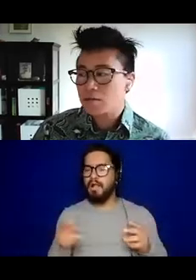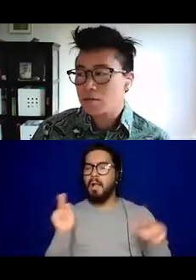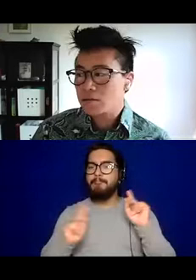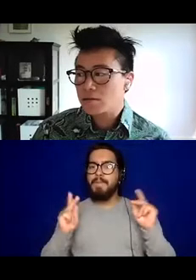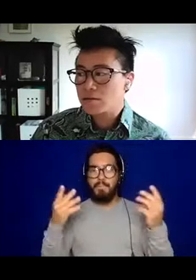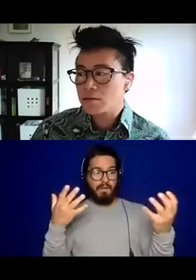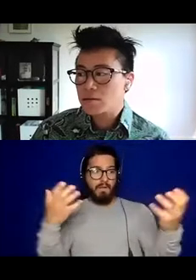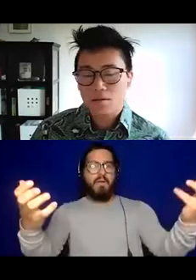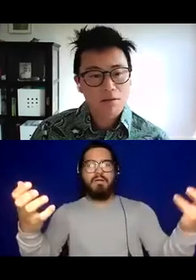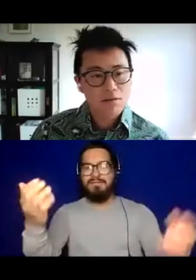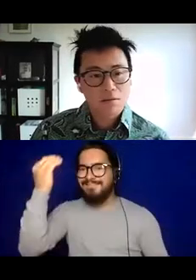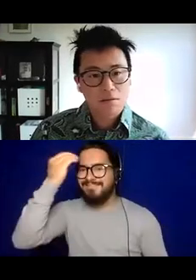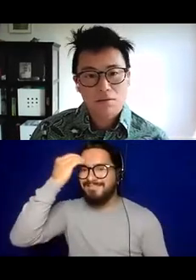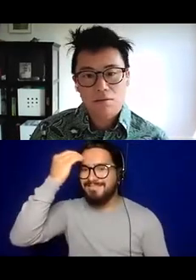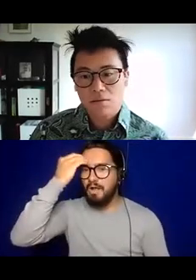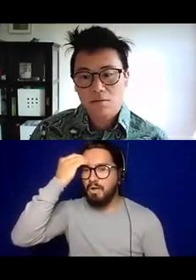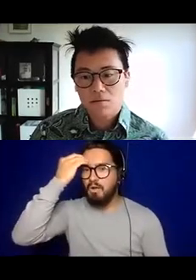expect.